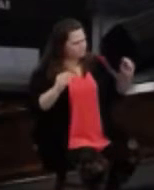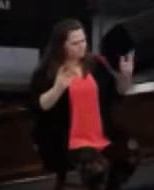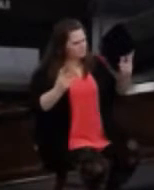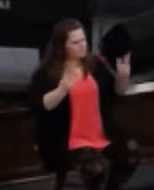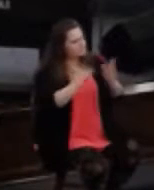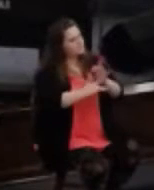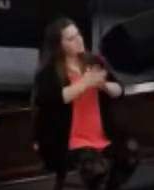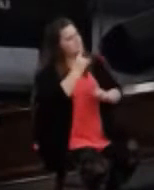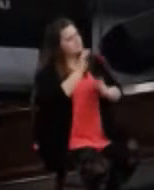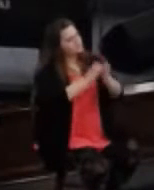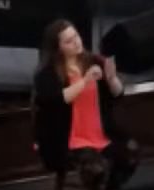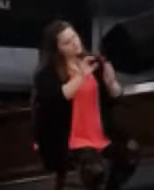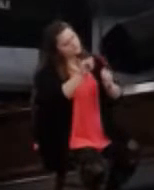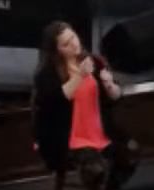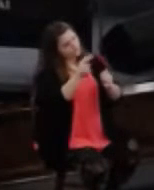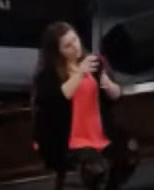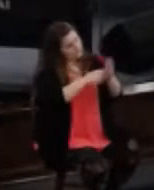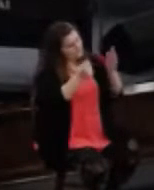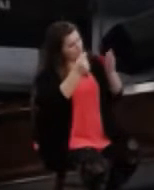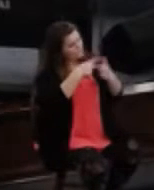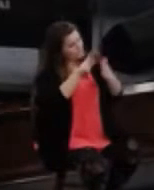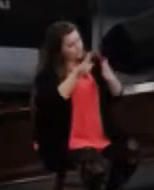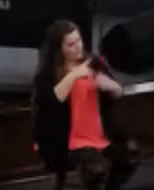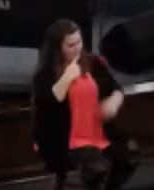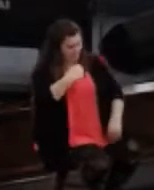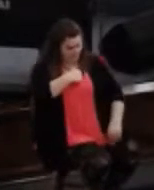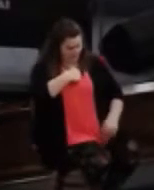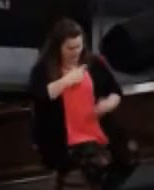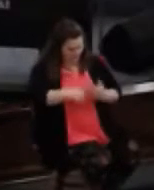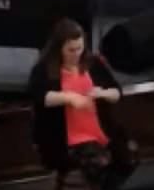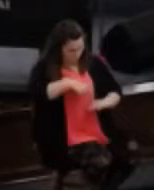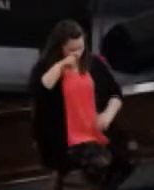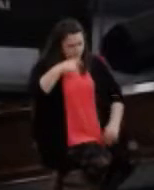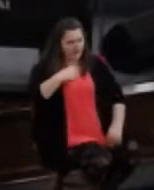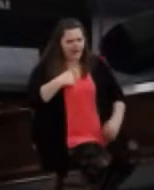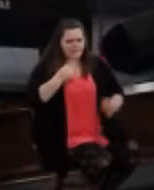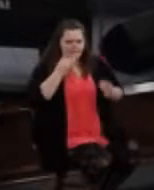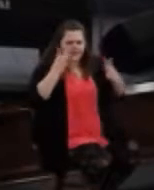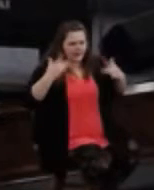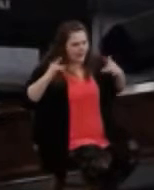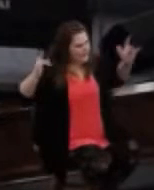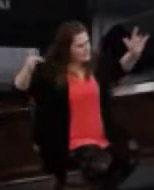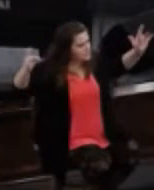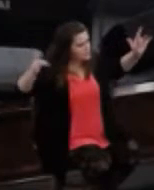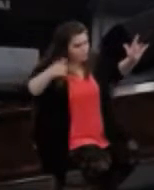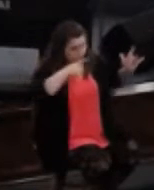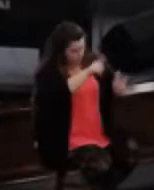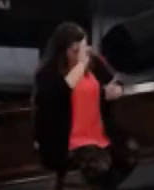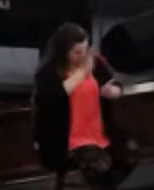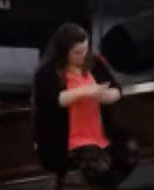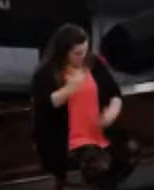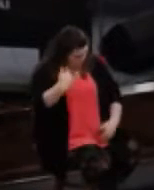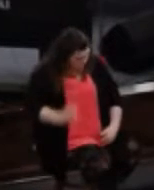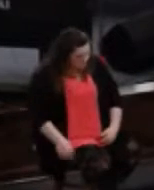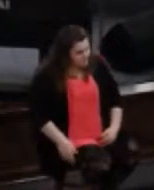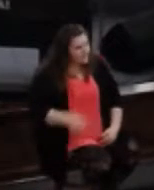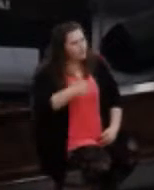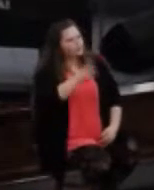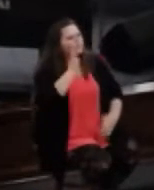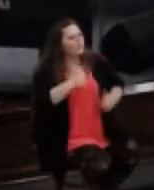chapter 11, verse 25, "I am the resurrection and the life. The one who believes in me will live, even though they